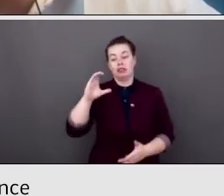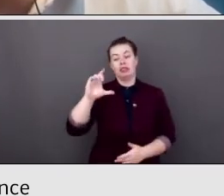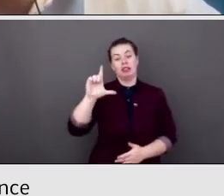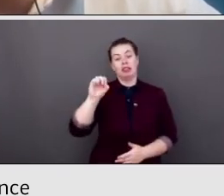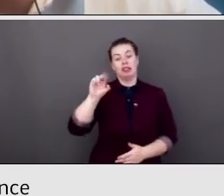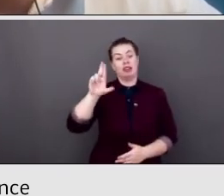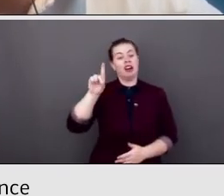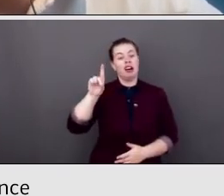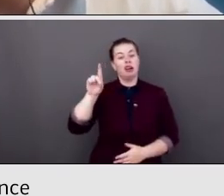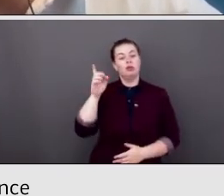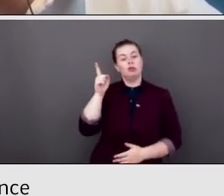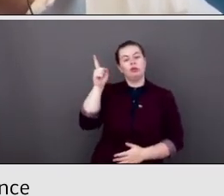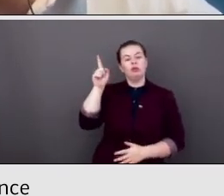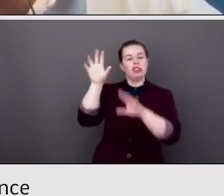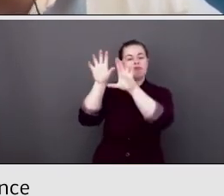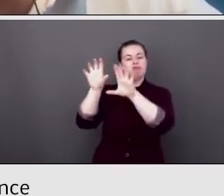centrally